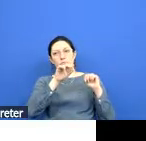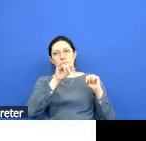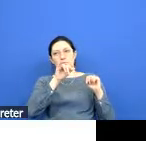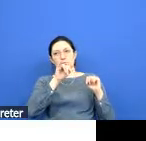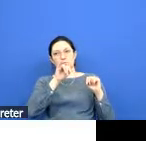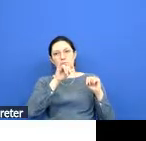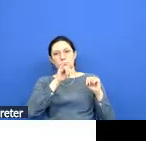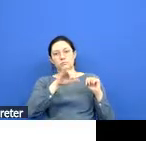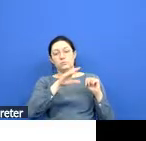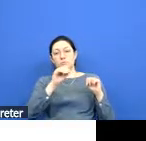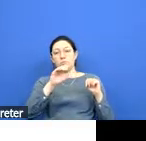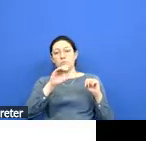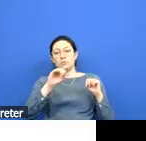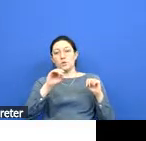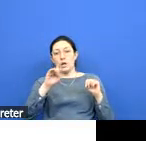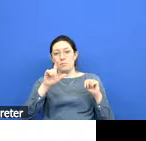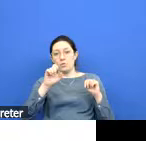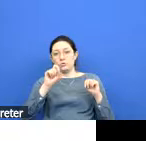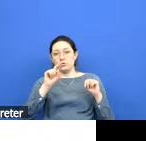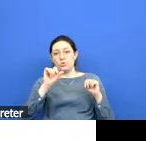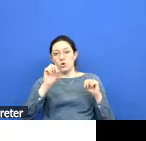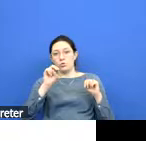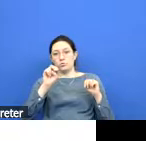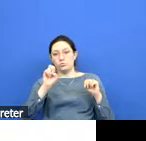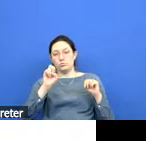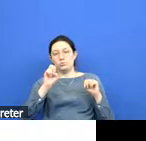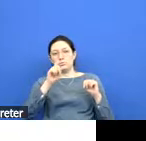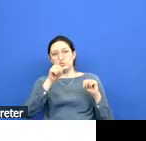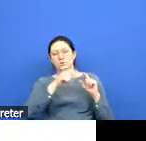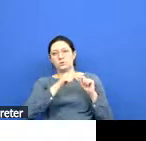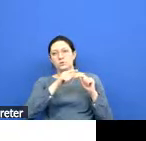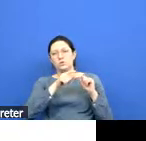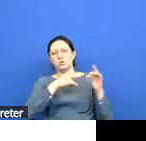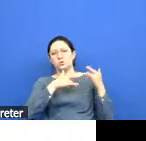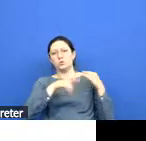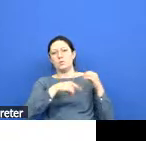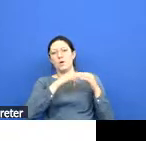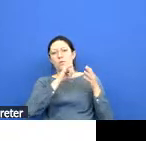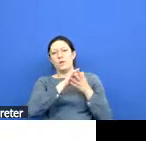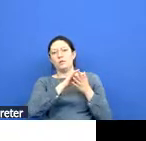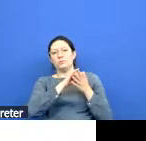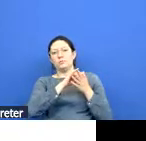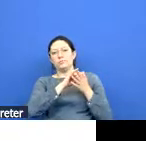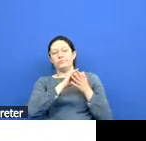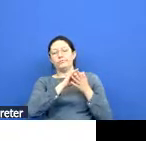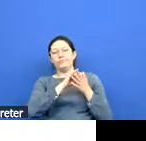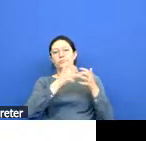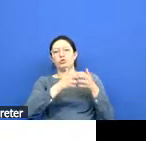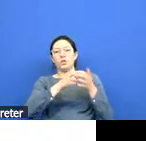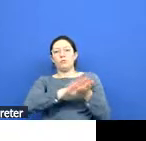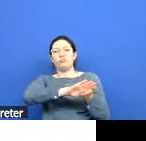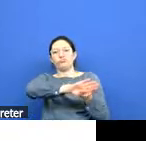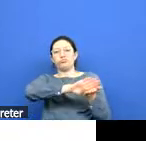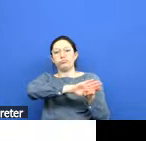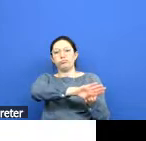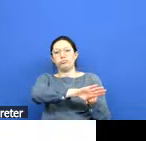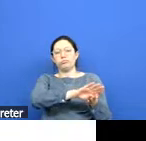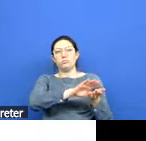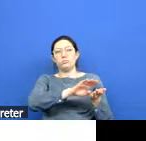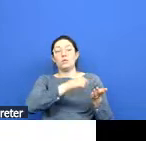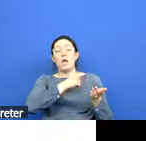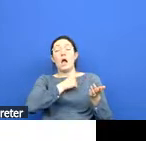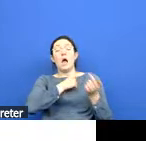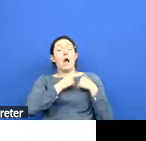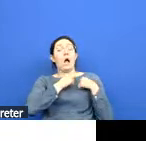And the cobblestone also brought that up. He's the berm, Right. concerned about the bulldozers. I thought there was gonna be